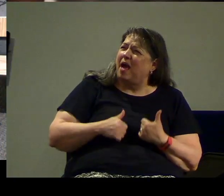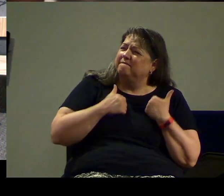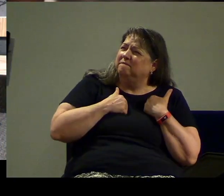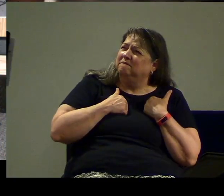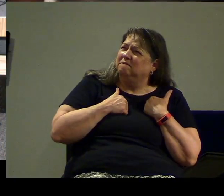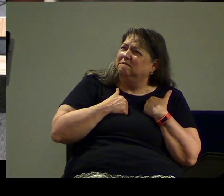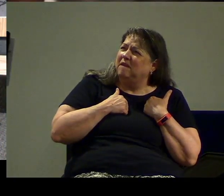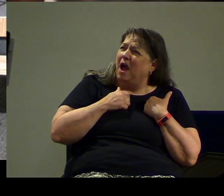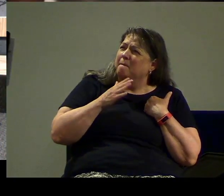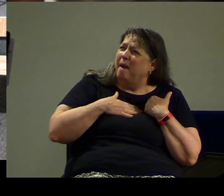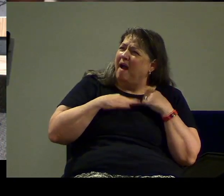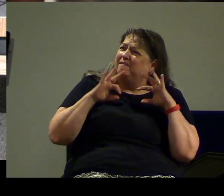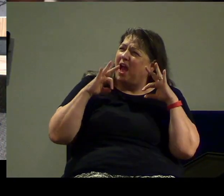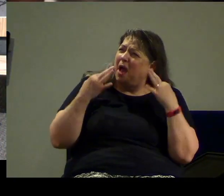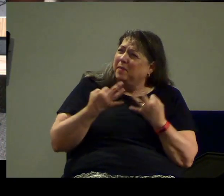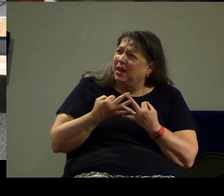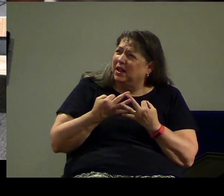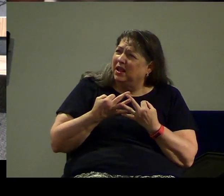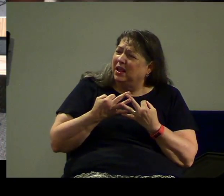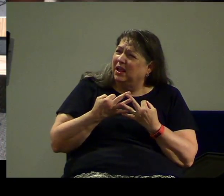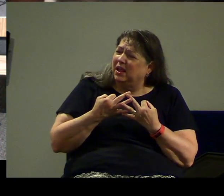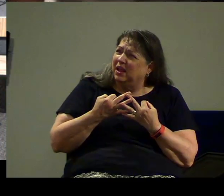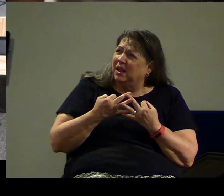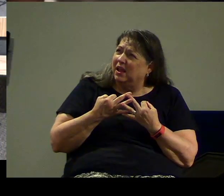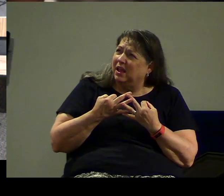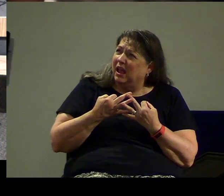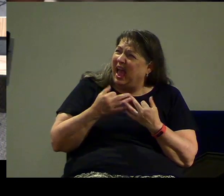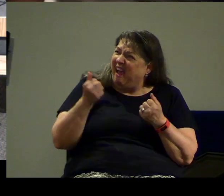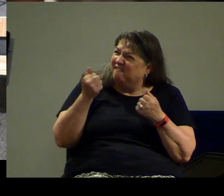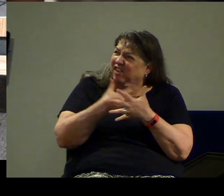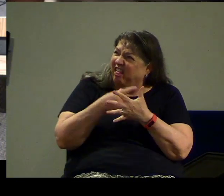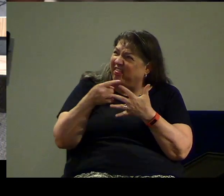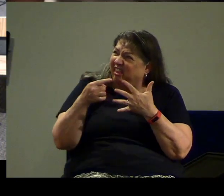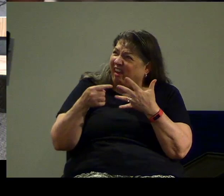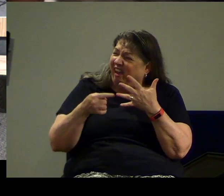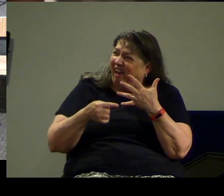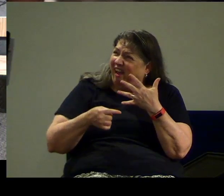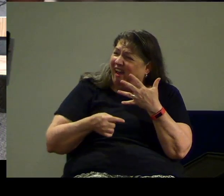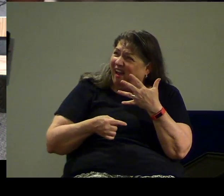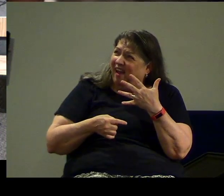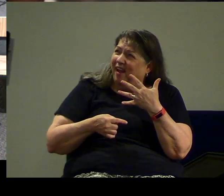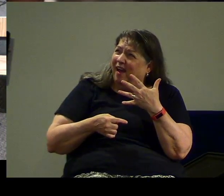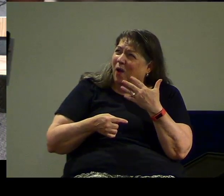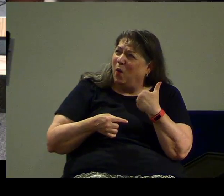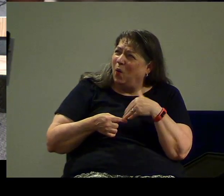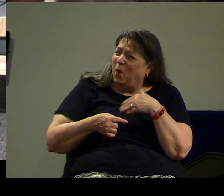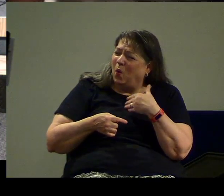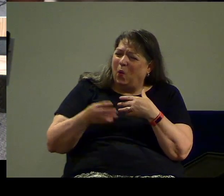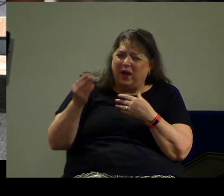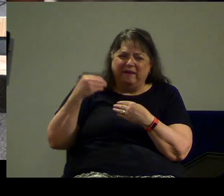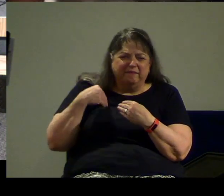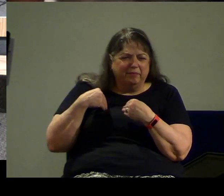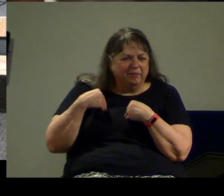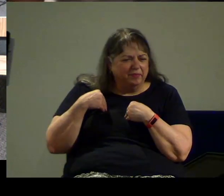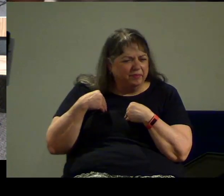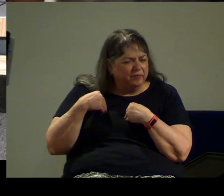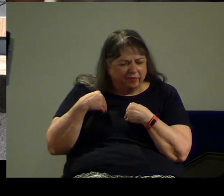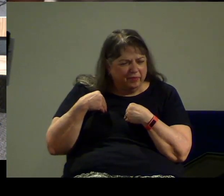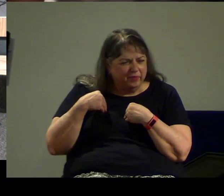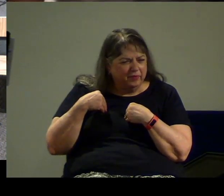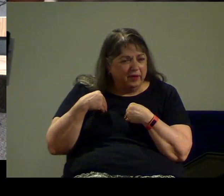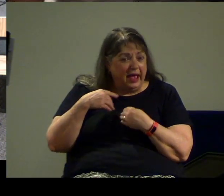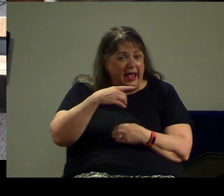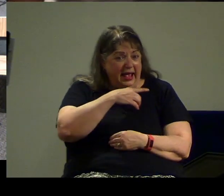about my family. He cares about everything that he has given me. And so David